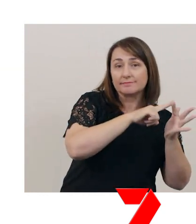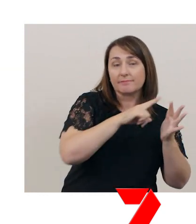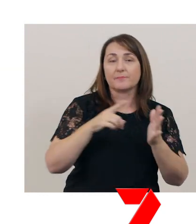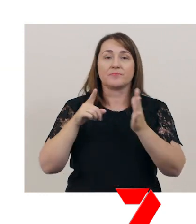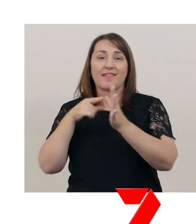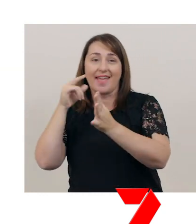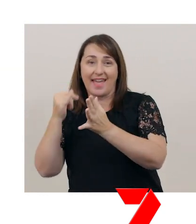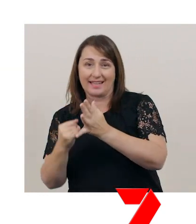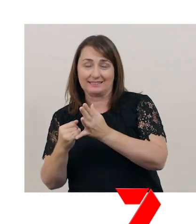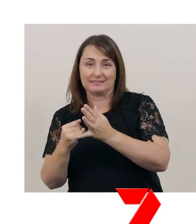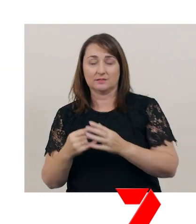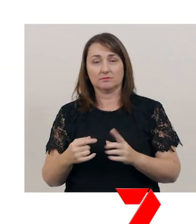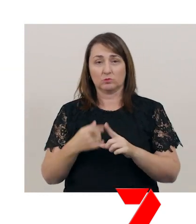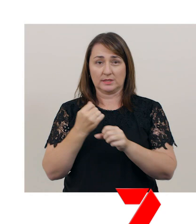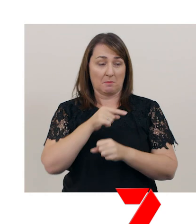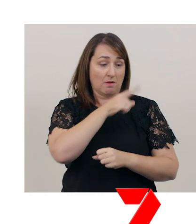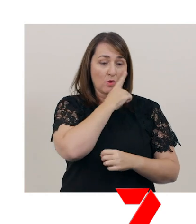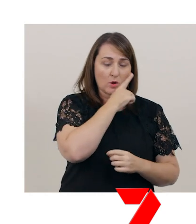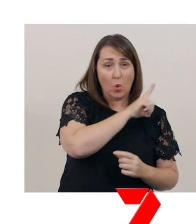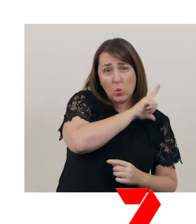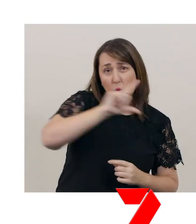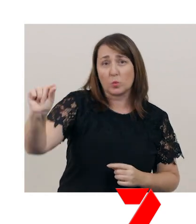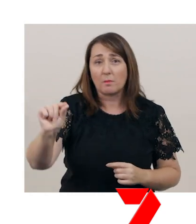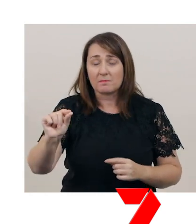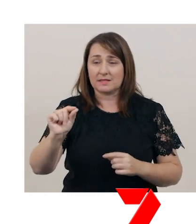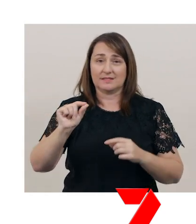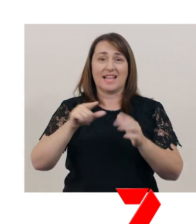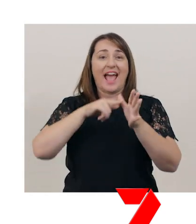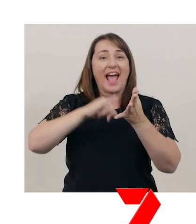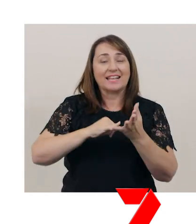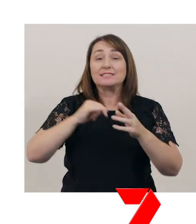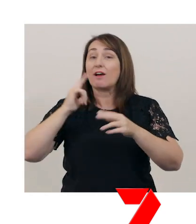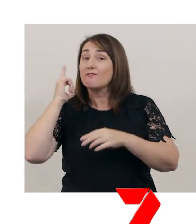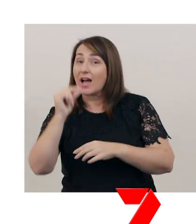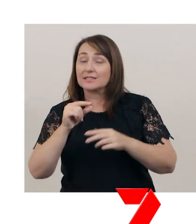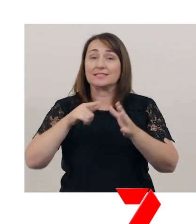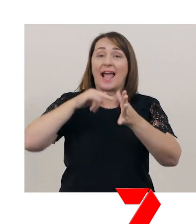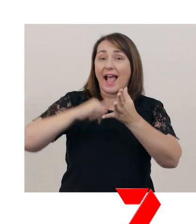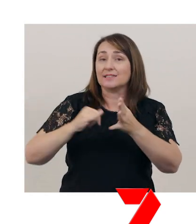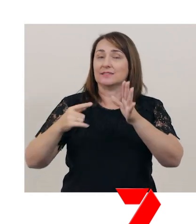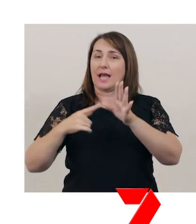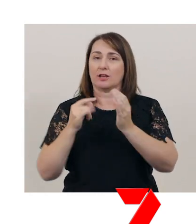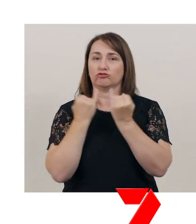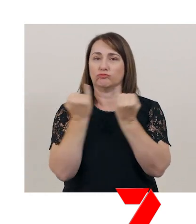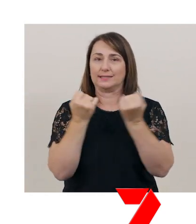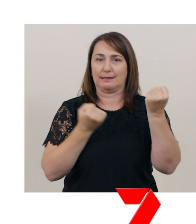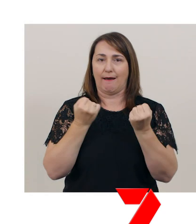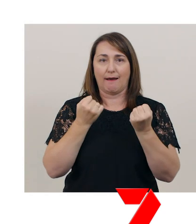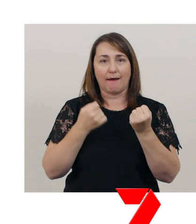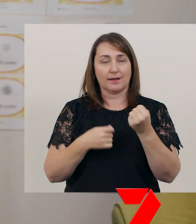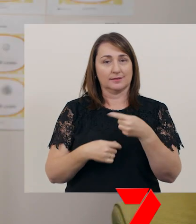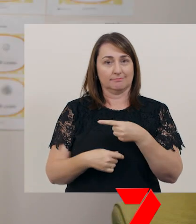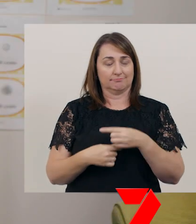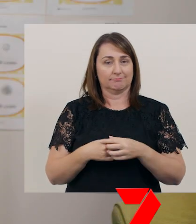example, Lexi sprinted to the school bus as fast as a race car. In this example, we don't really need to explain that Lexi is really